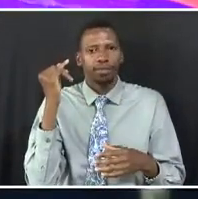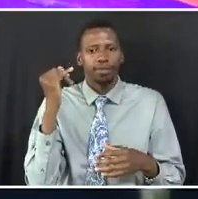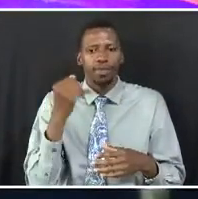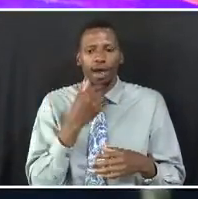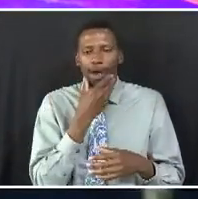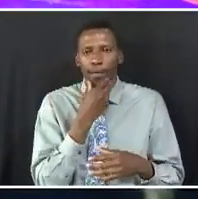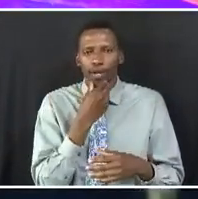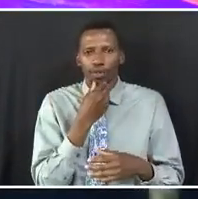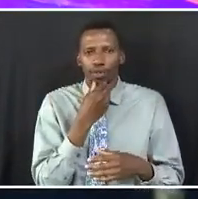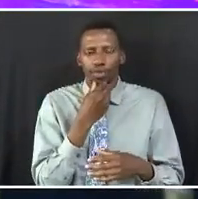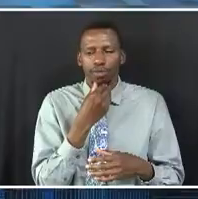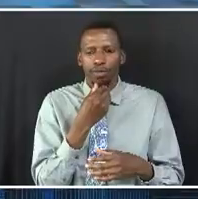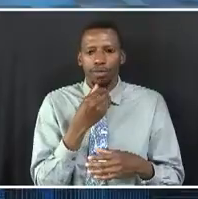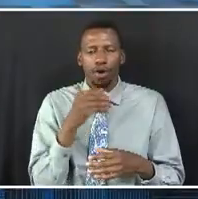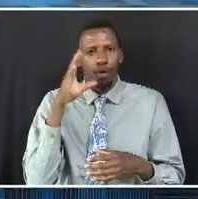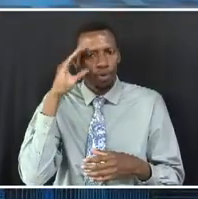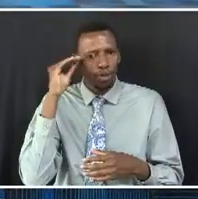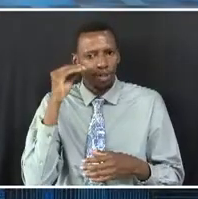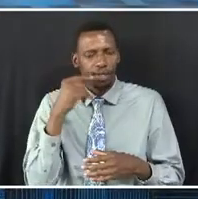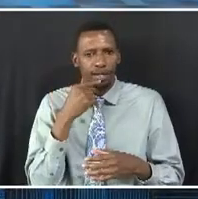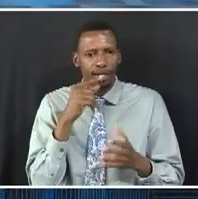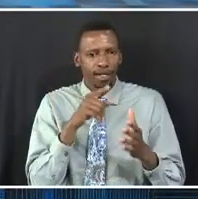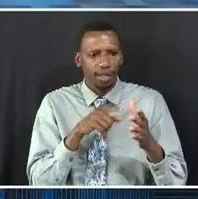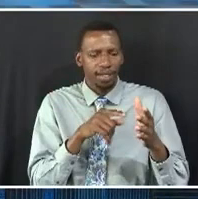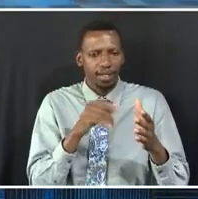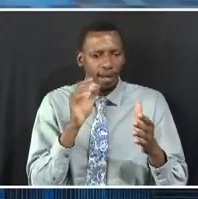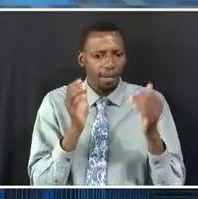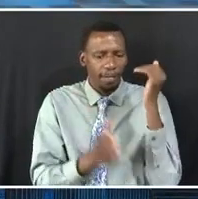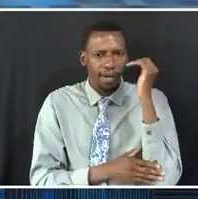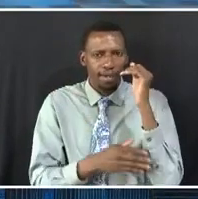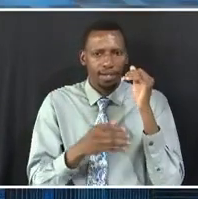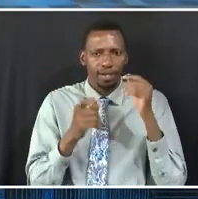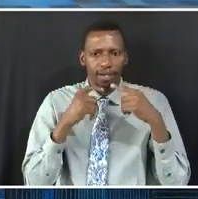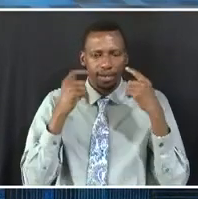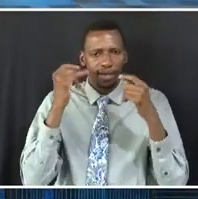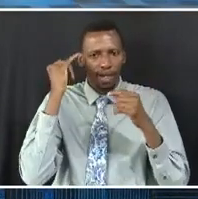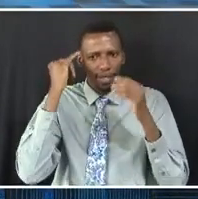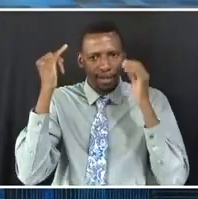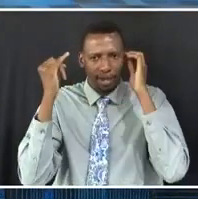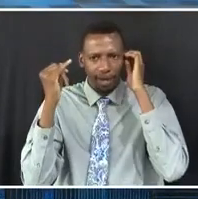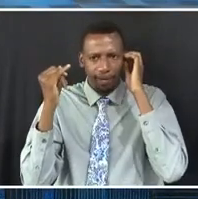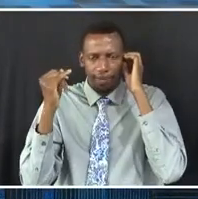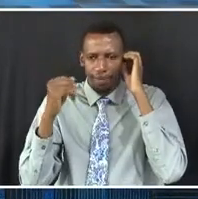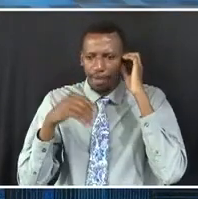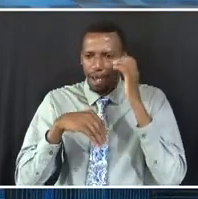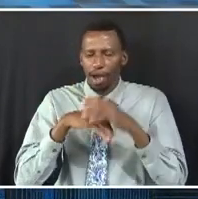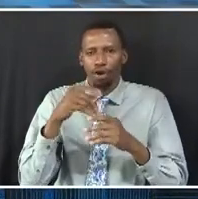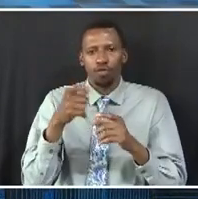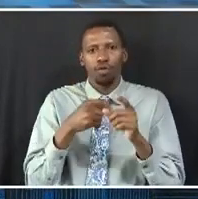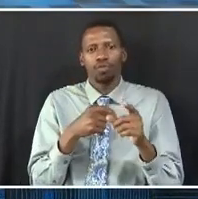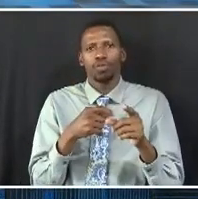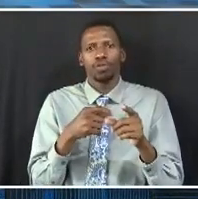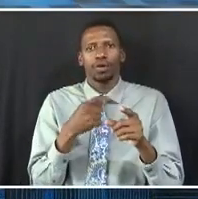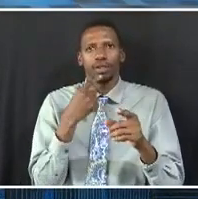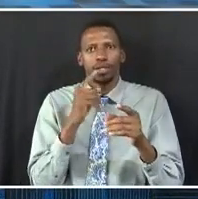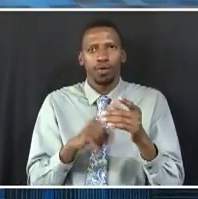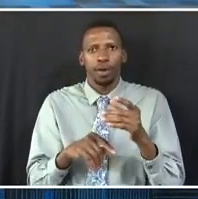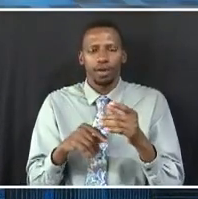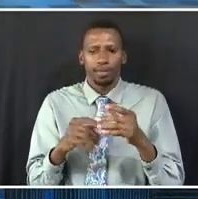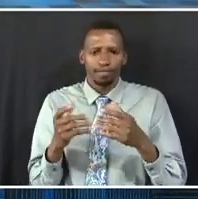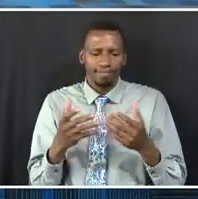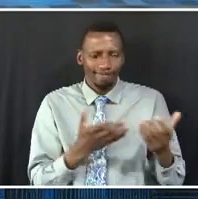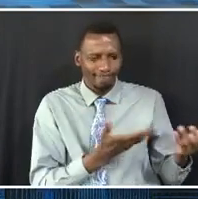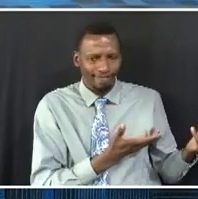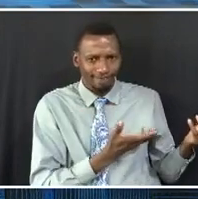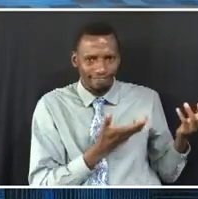Moses telling God, can this wicked idea go away from you? What do the people say? That you brought us out up to the